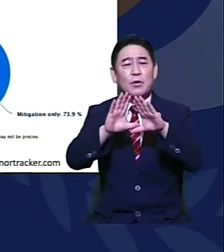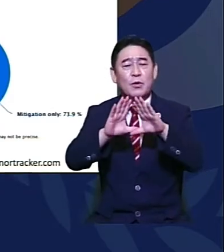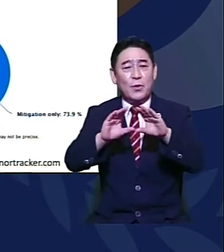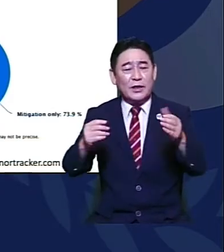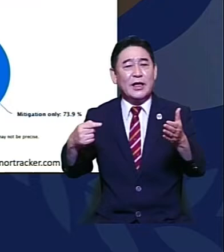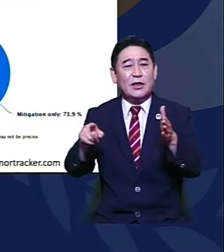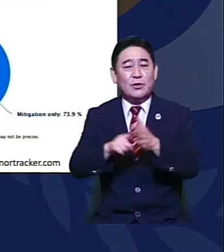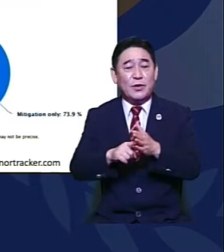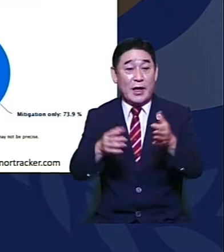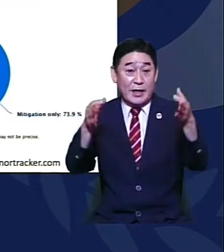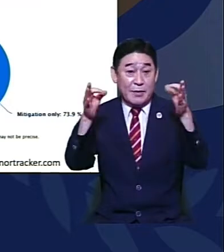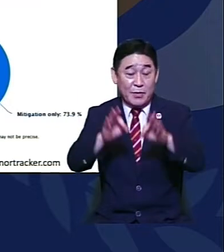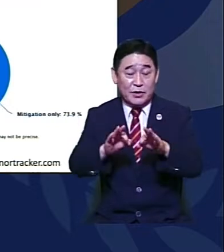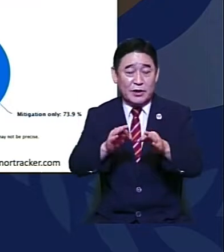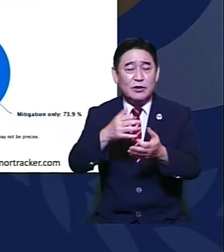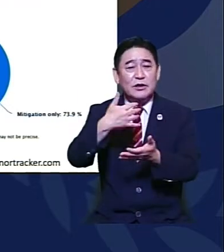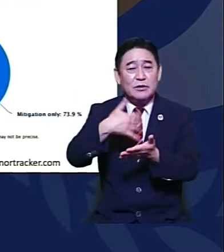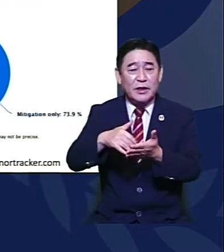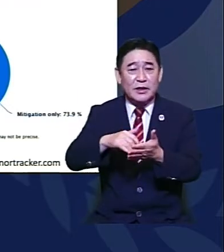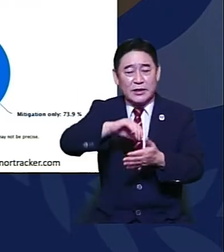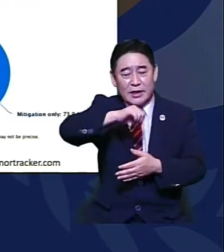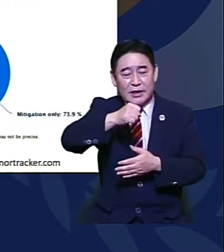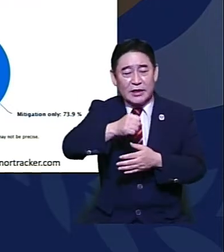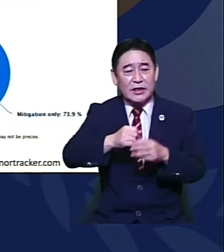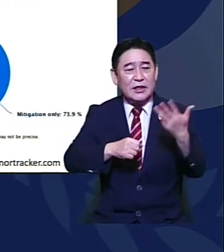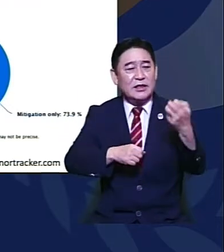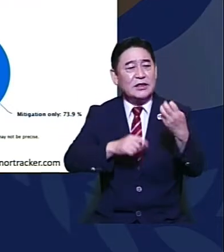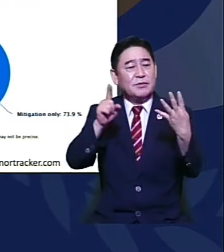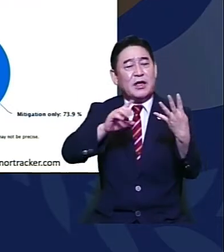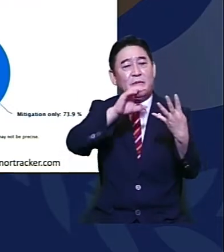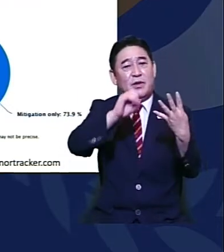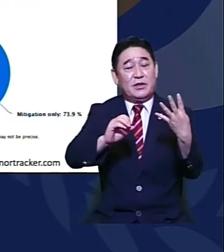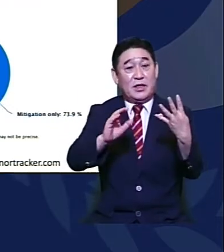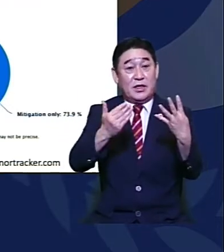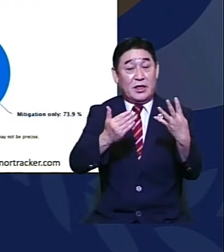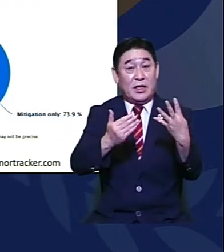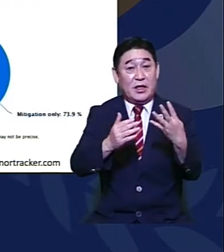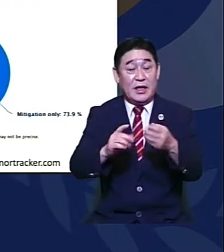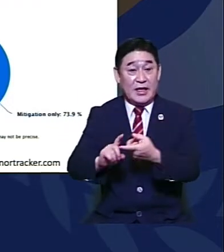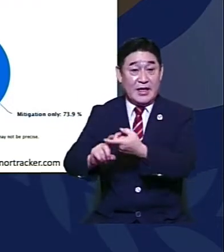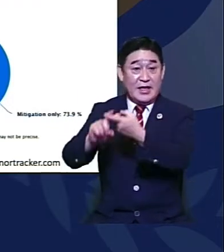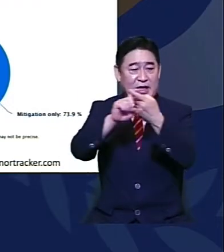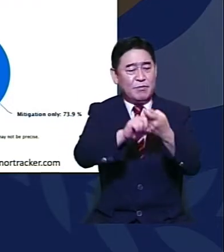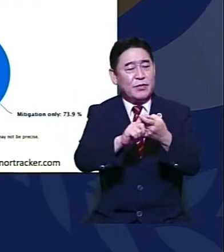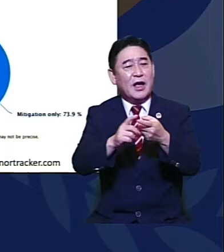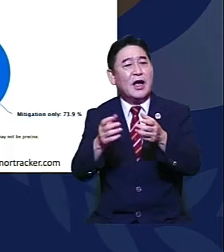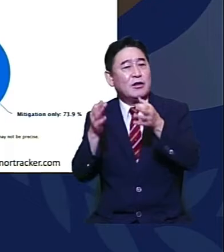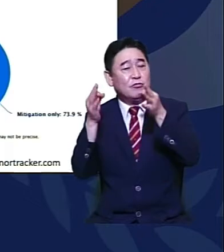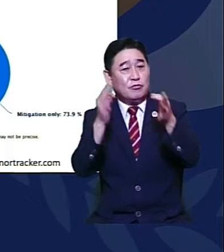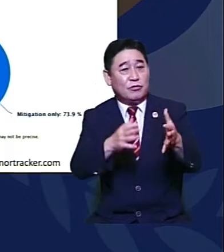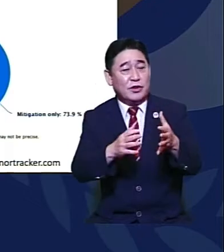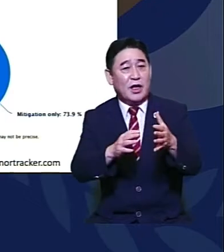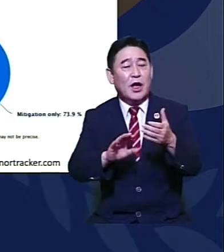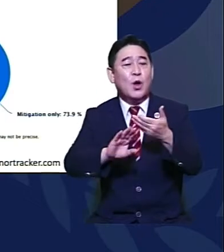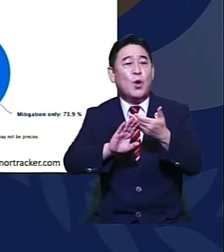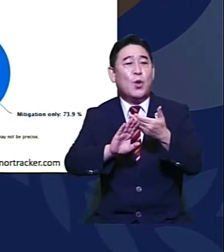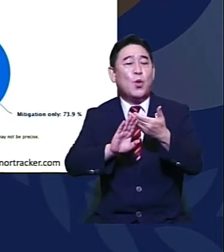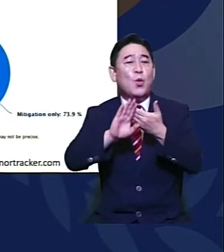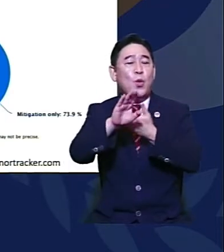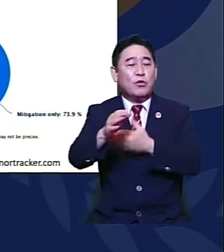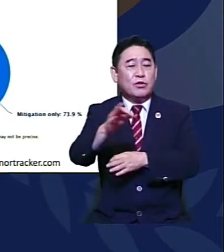total due to infrastructure investment by the EDCF loan. In case